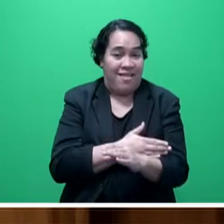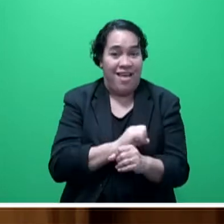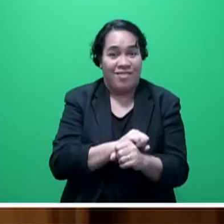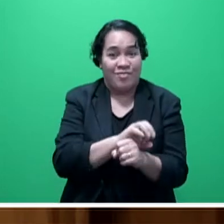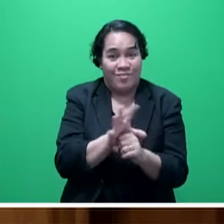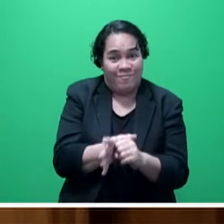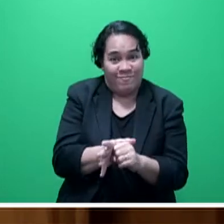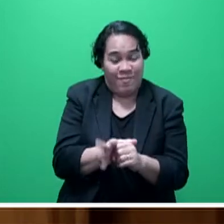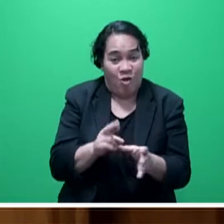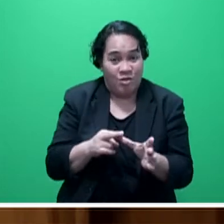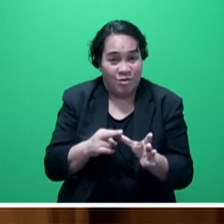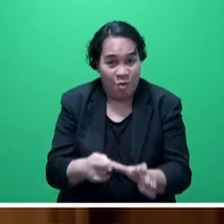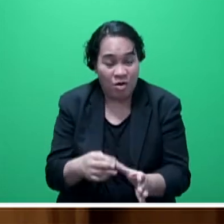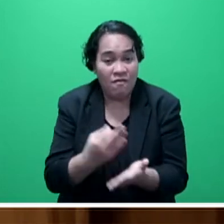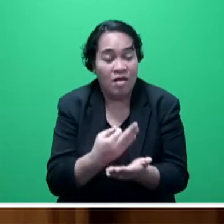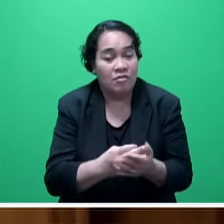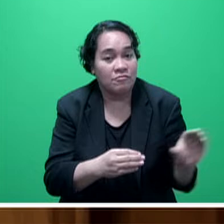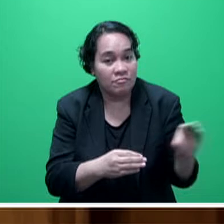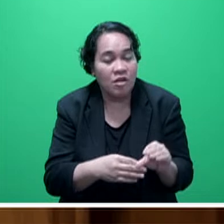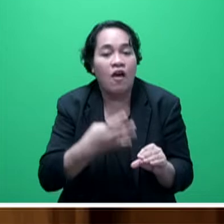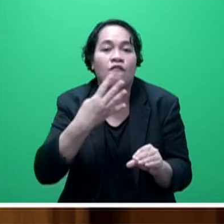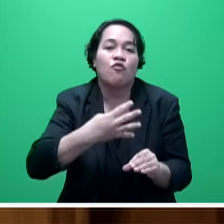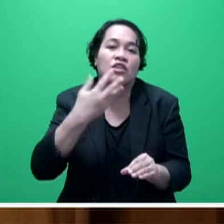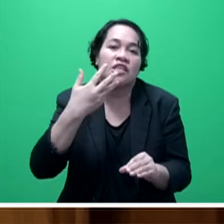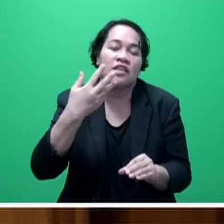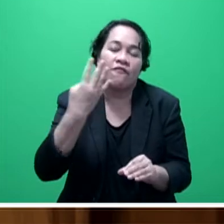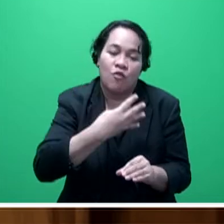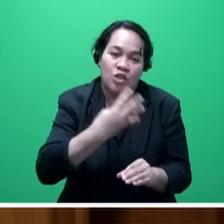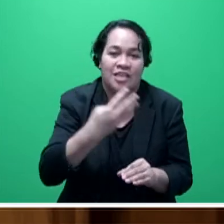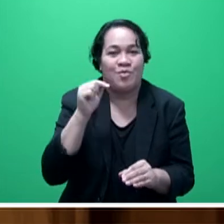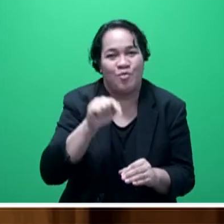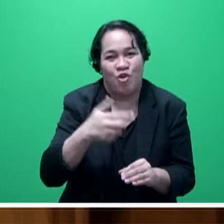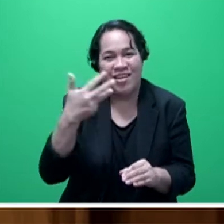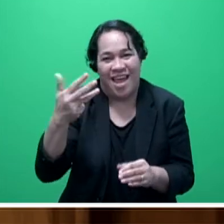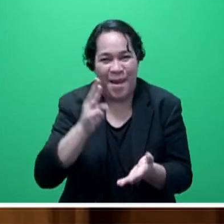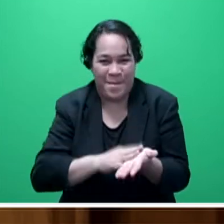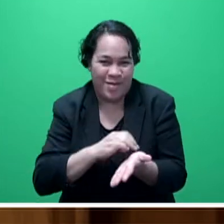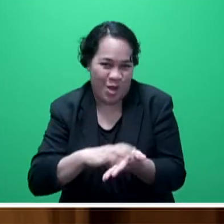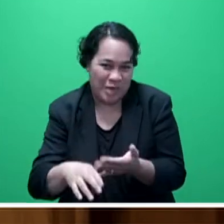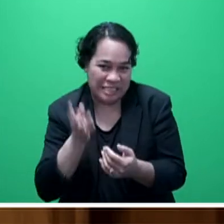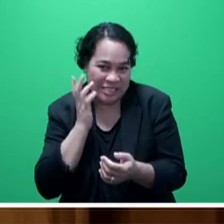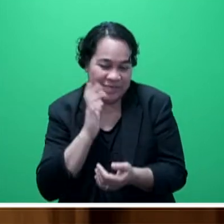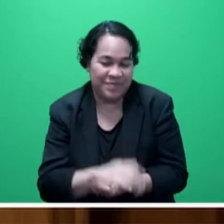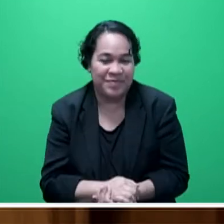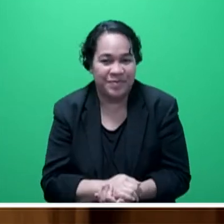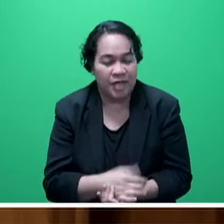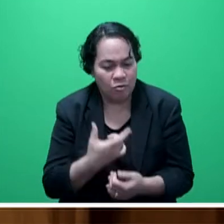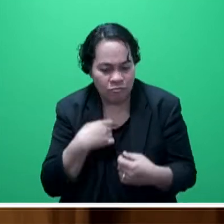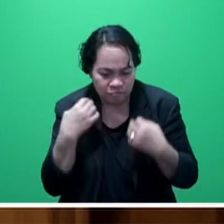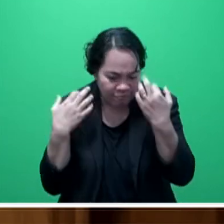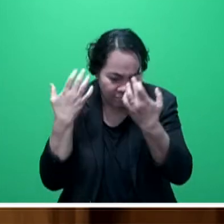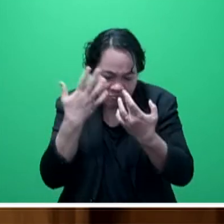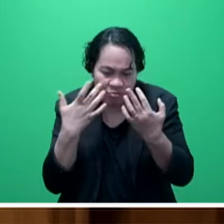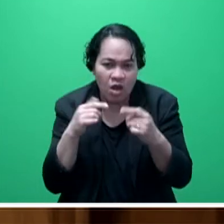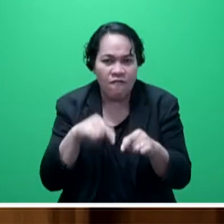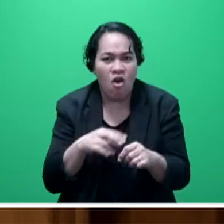budget allocation of $14.9 million. In our consideration of